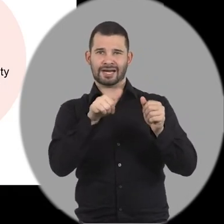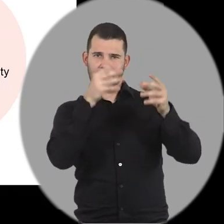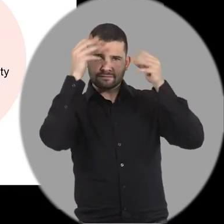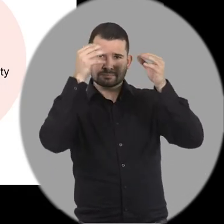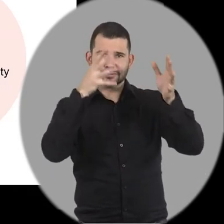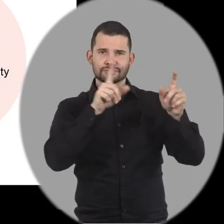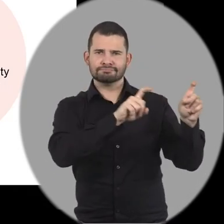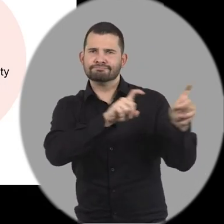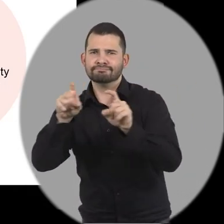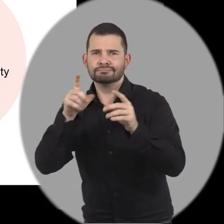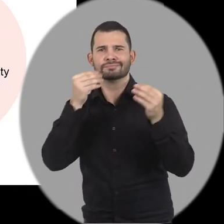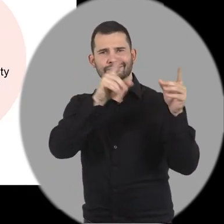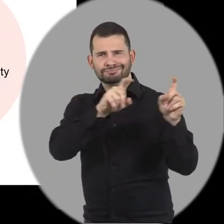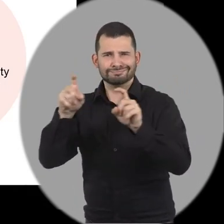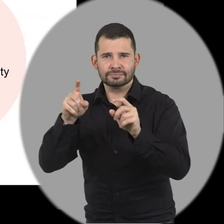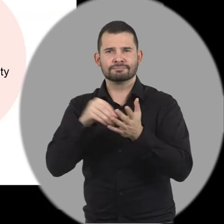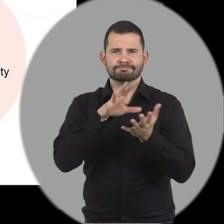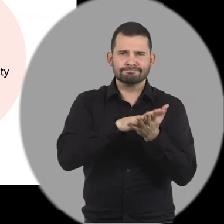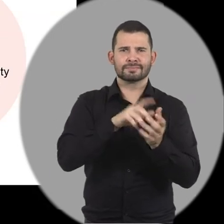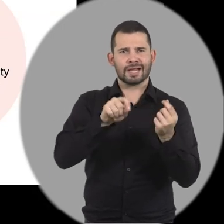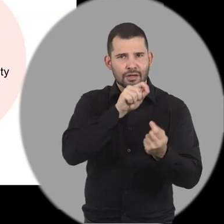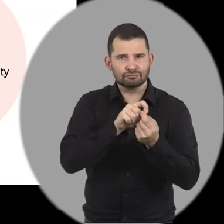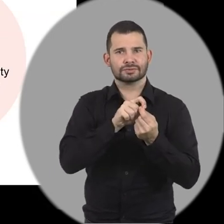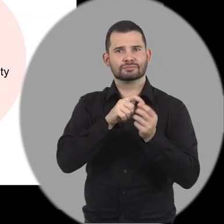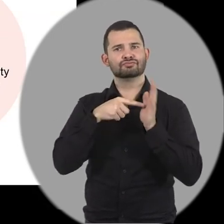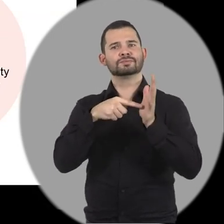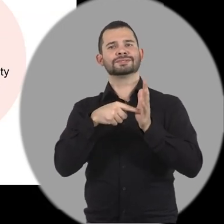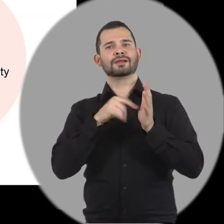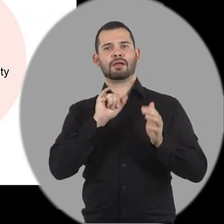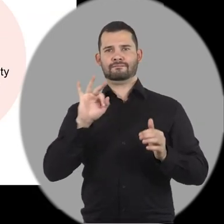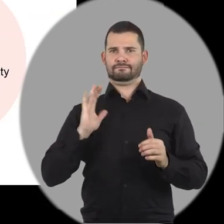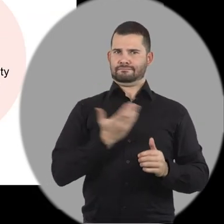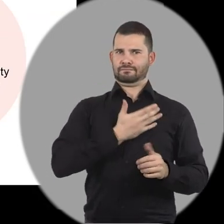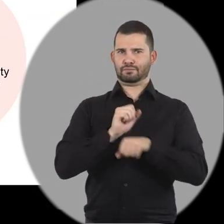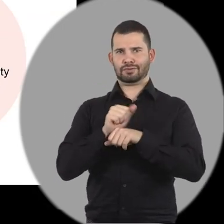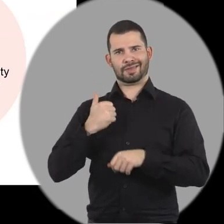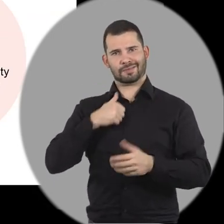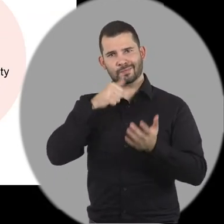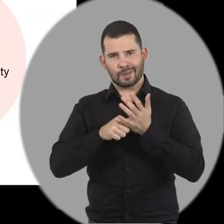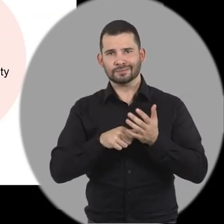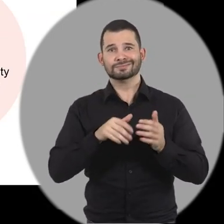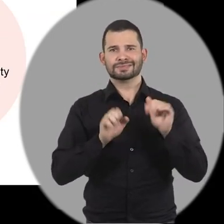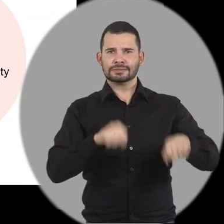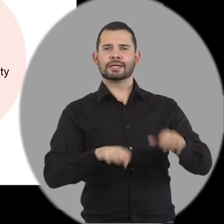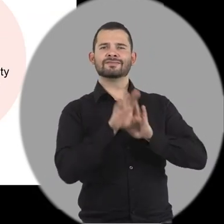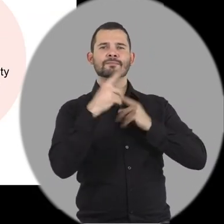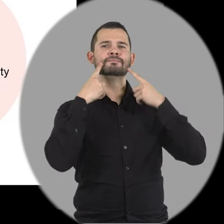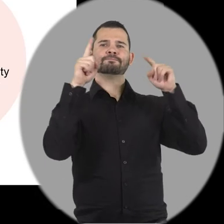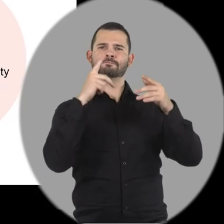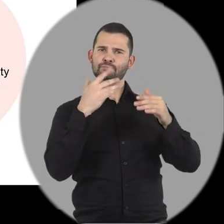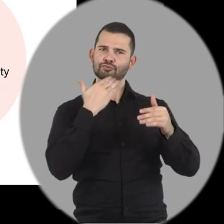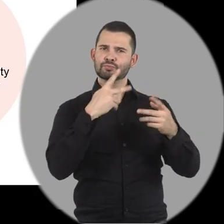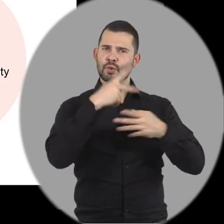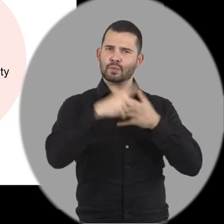equity census information, again, to get the most accurate representation of our workforce so that we can develop effective programs that speak to